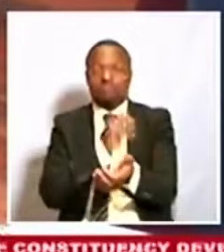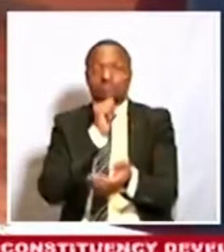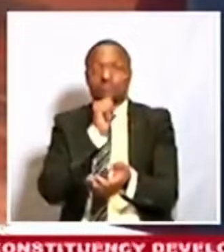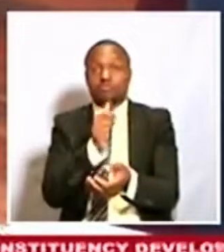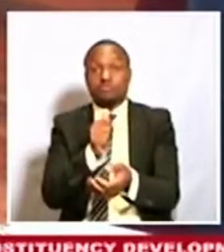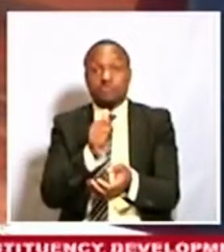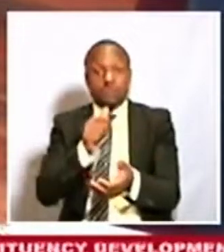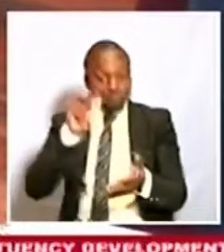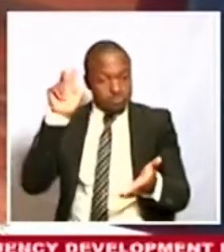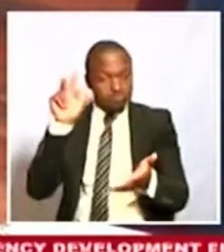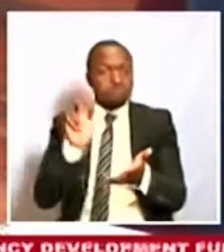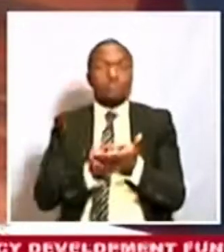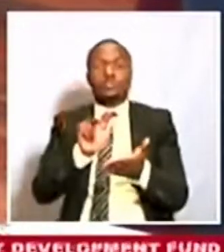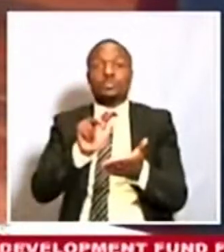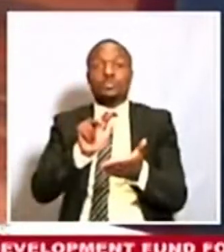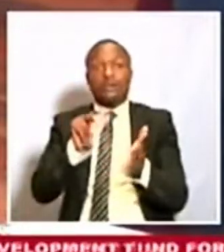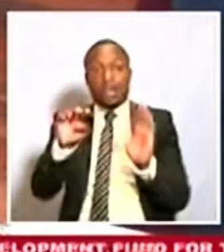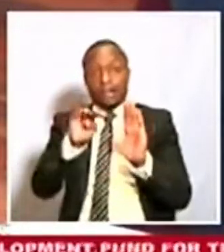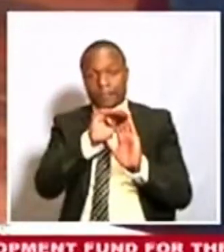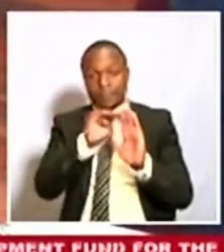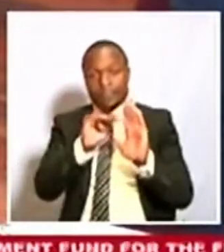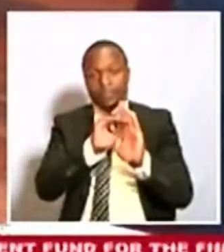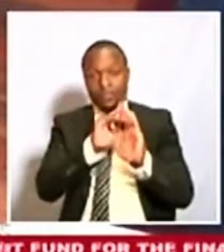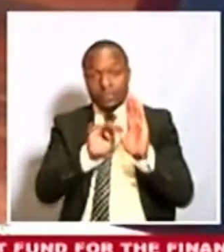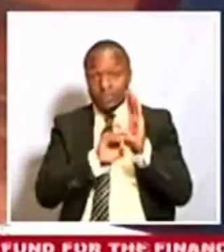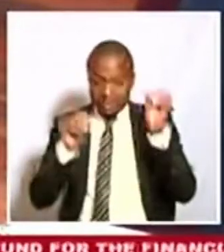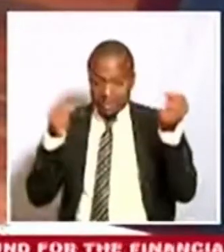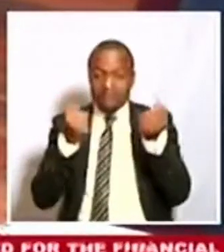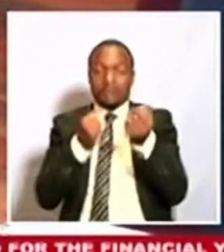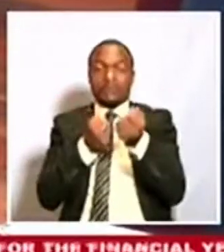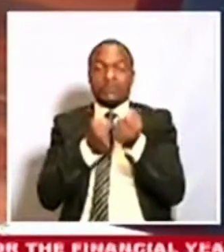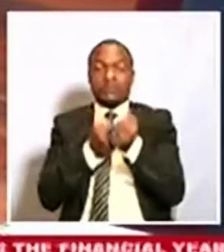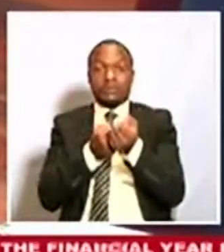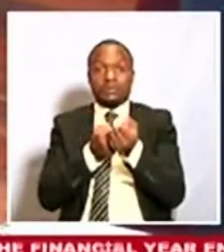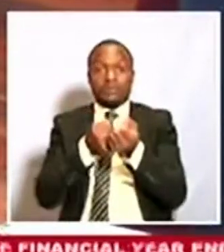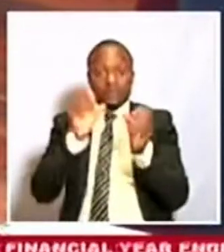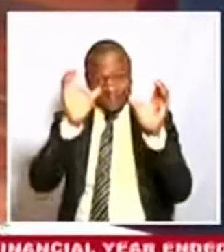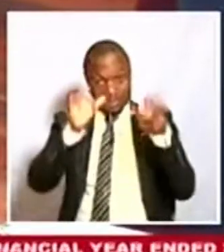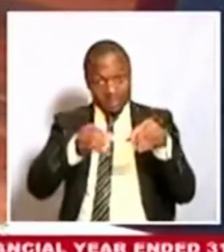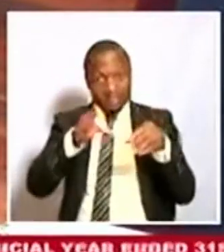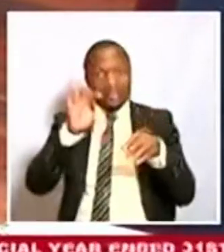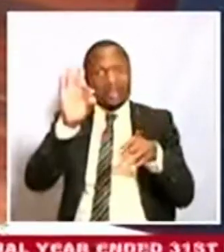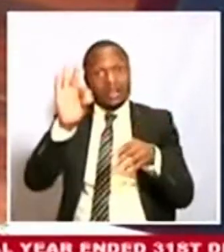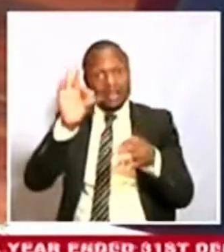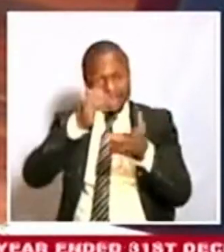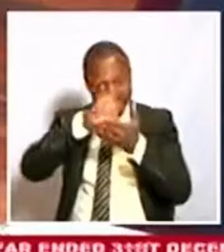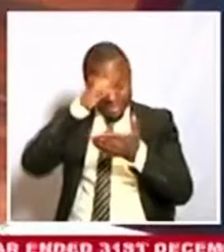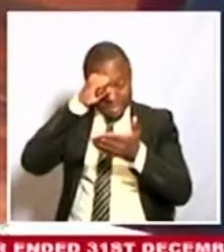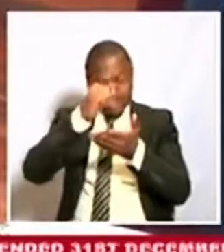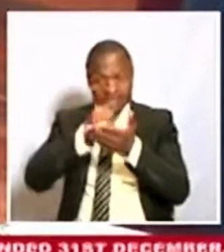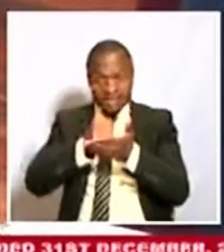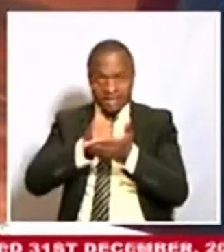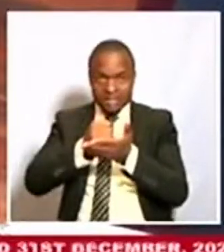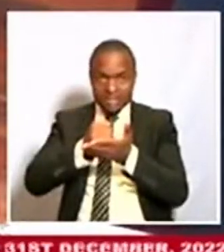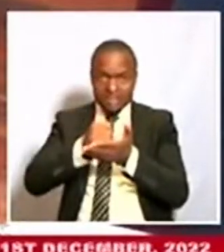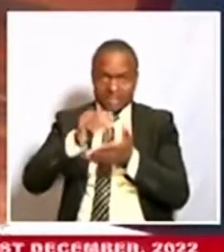the approved list for sponsorship by the council, involving 9 students, with amounts totaling